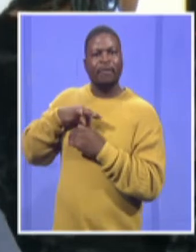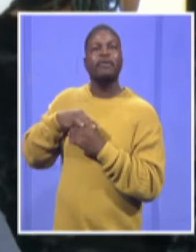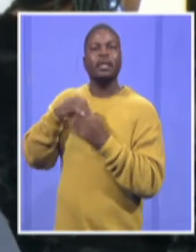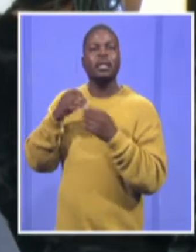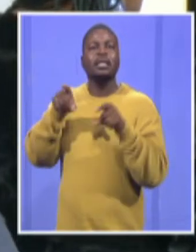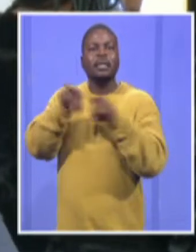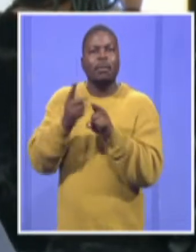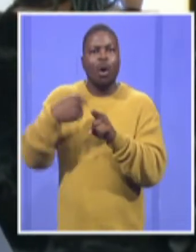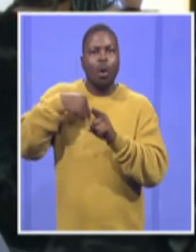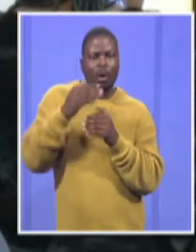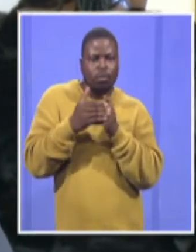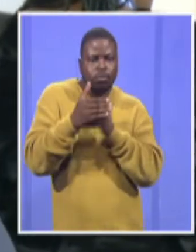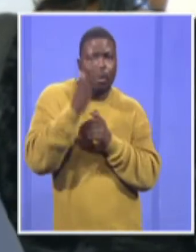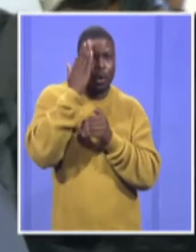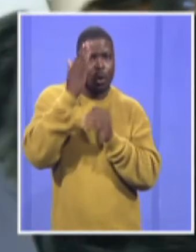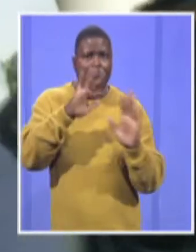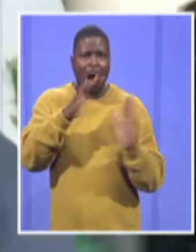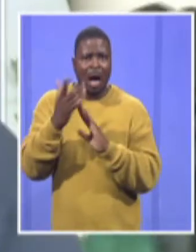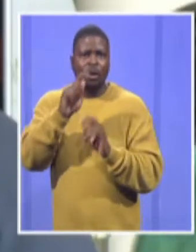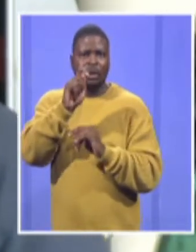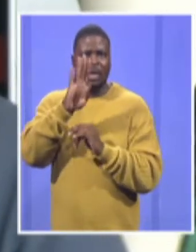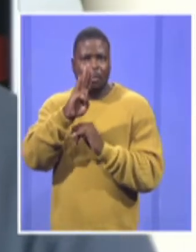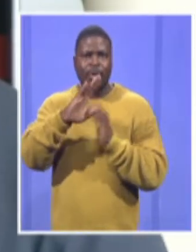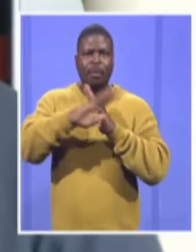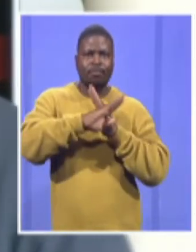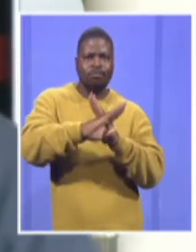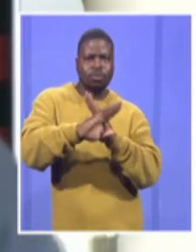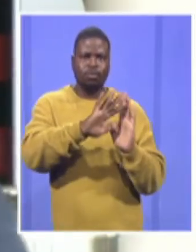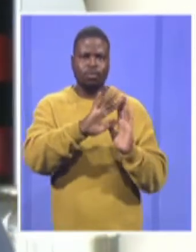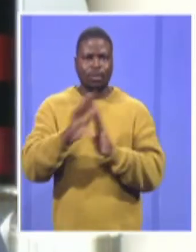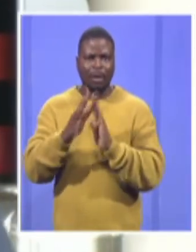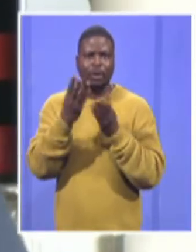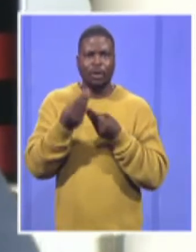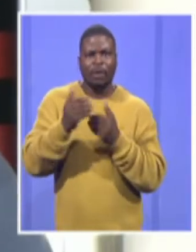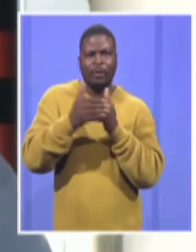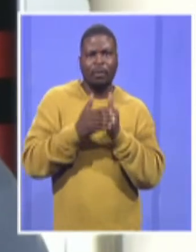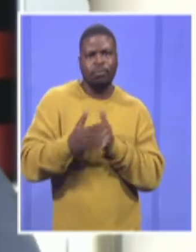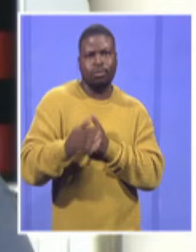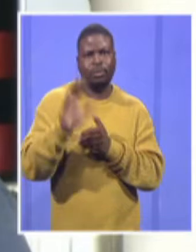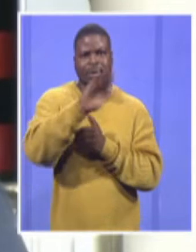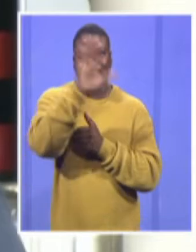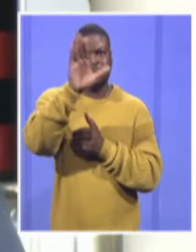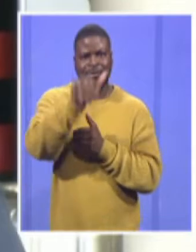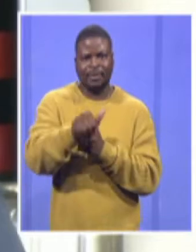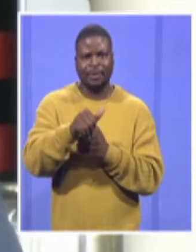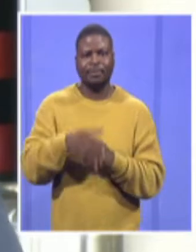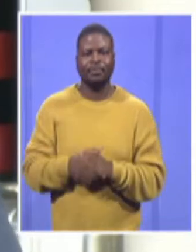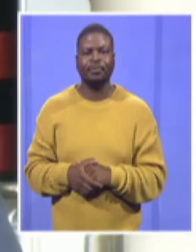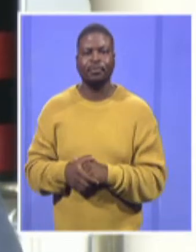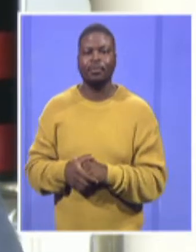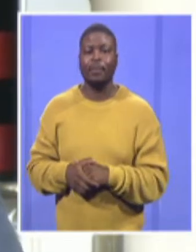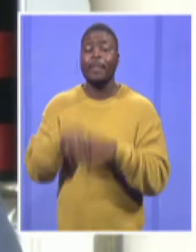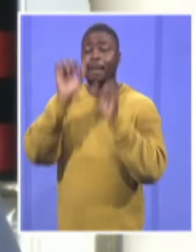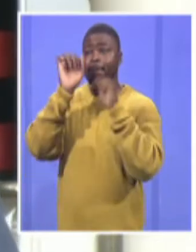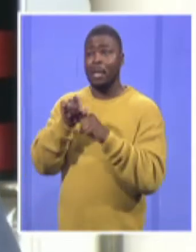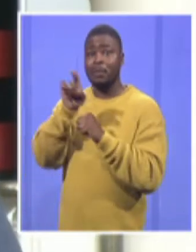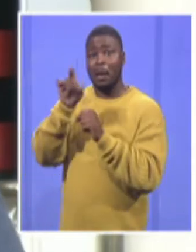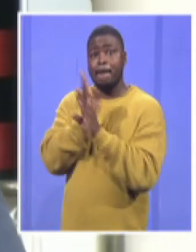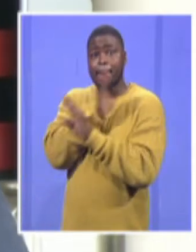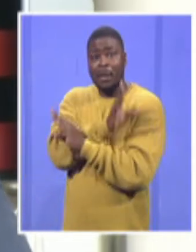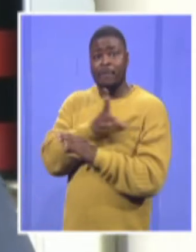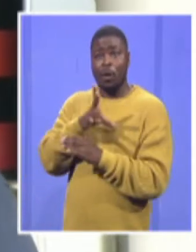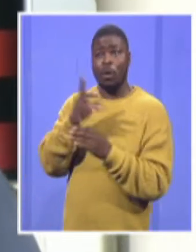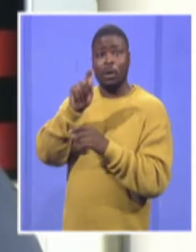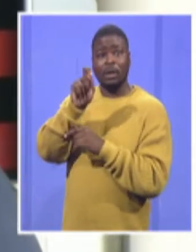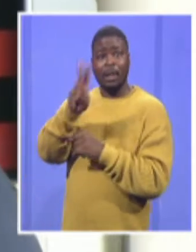fight TB. Sibongile, if you could just very briefly and finally now tell us your lived experience. You are a TB survivor yourself.